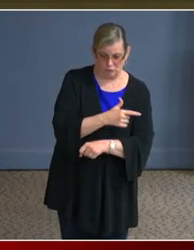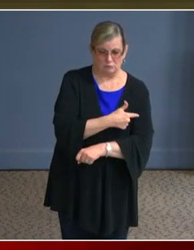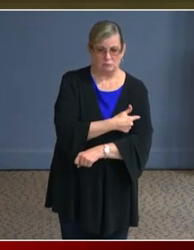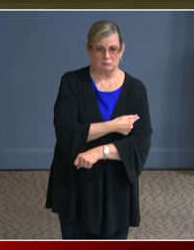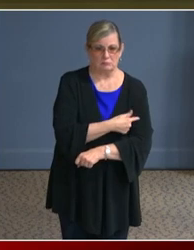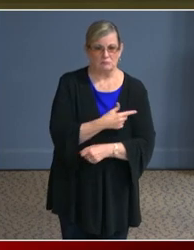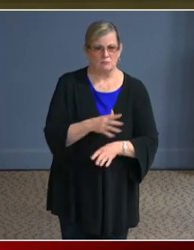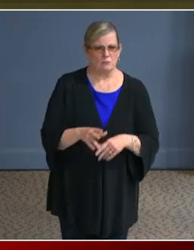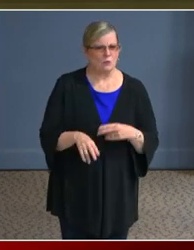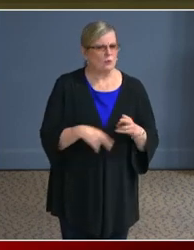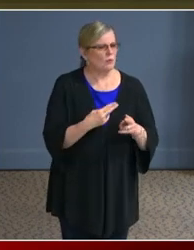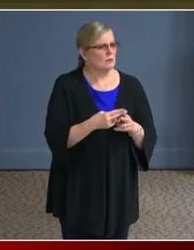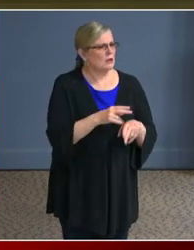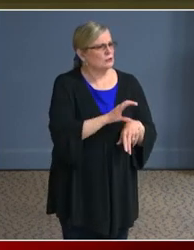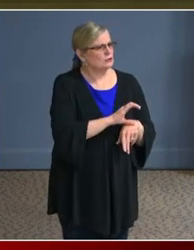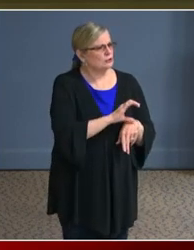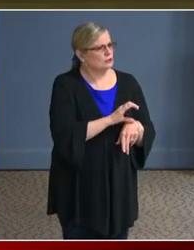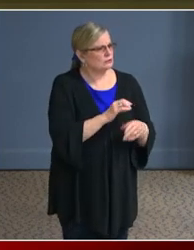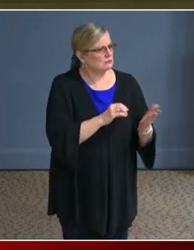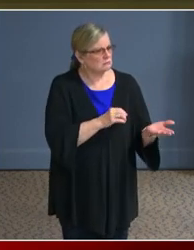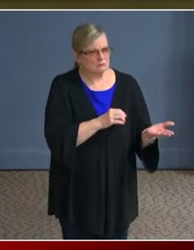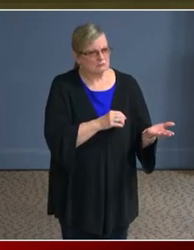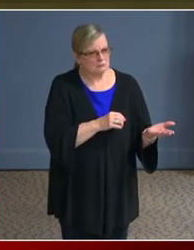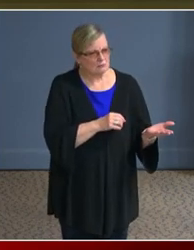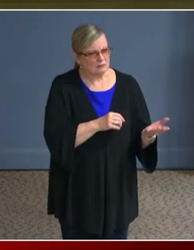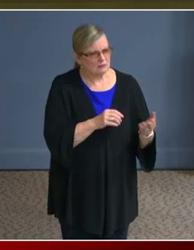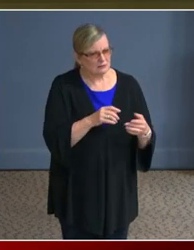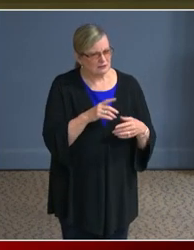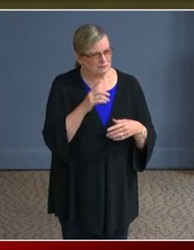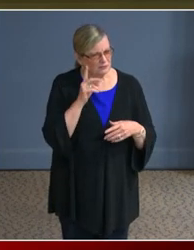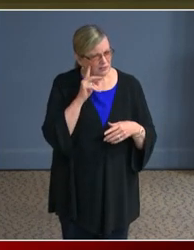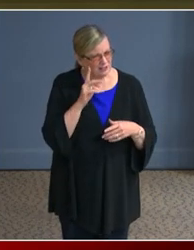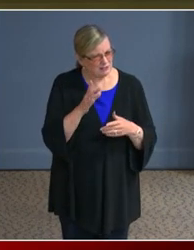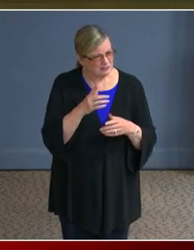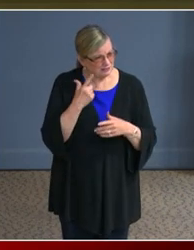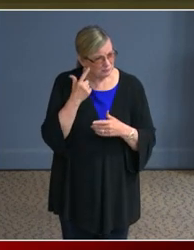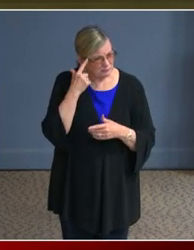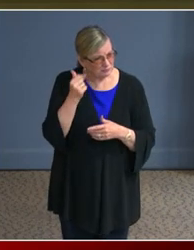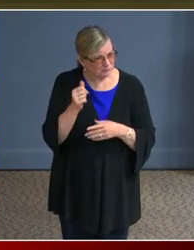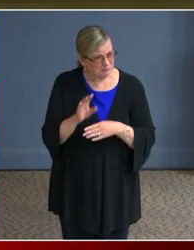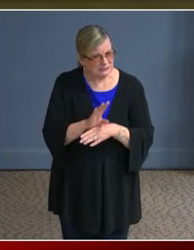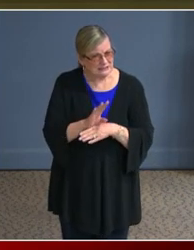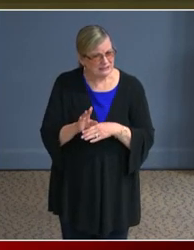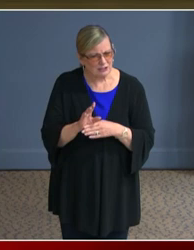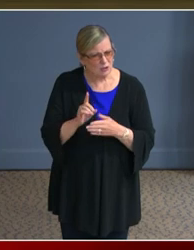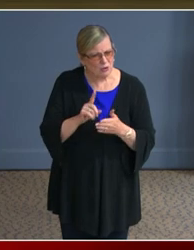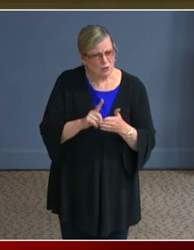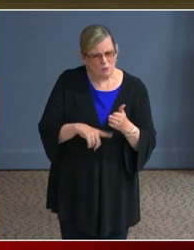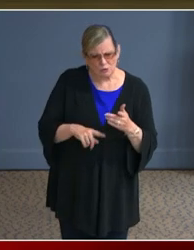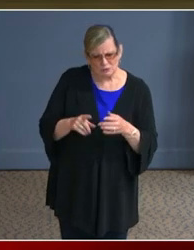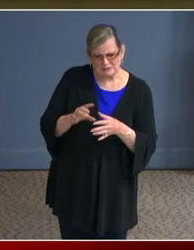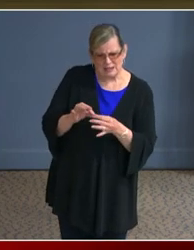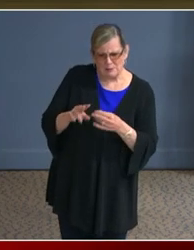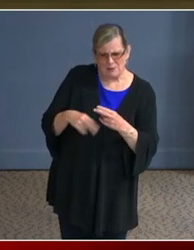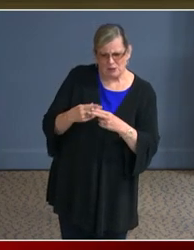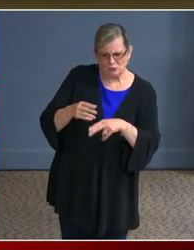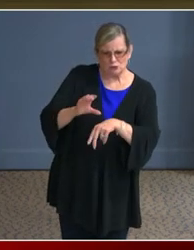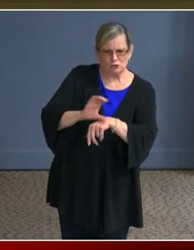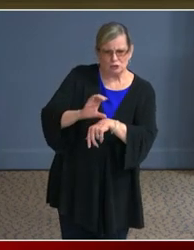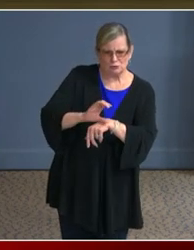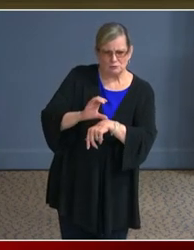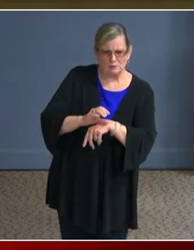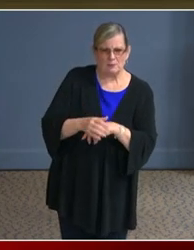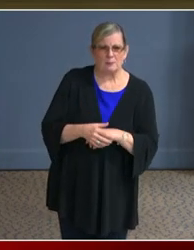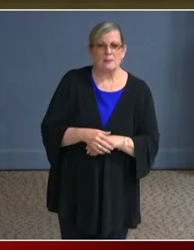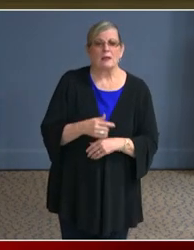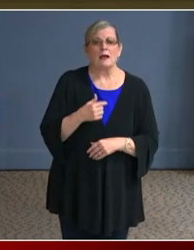about churches? Again, the mayor said it's up to businesses, but what do you say to church congregations? So what I say,